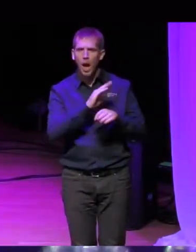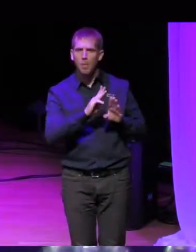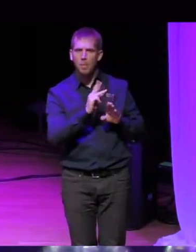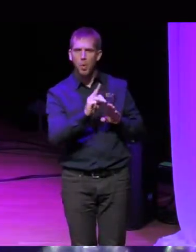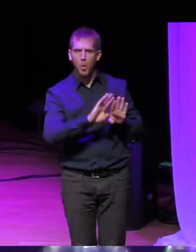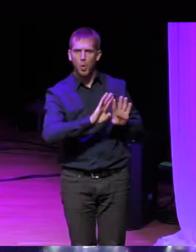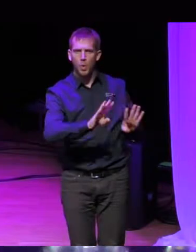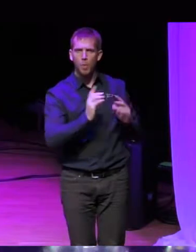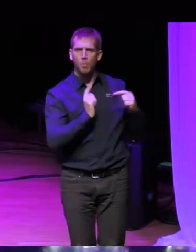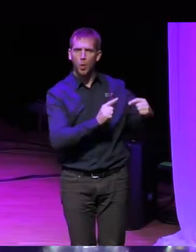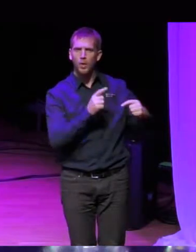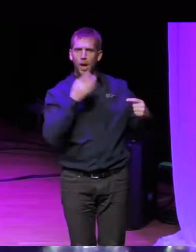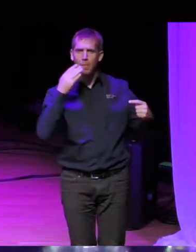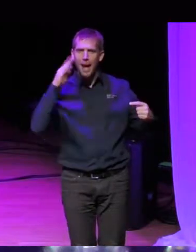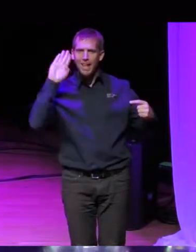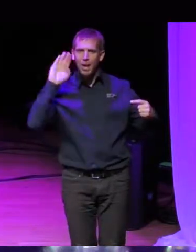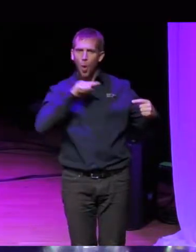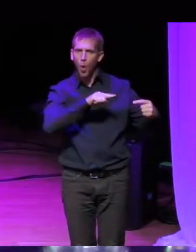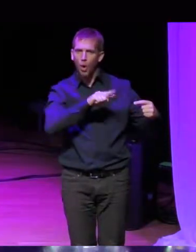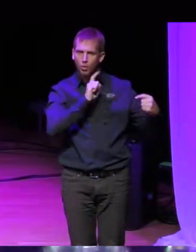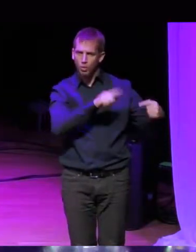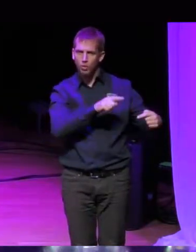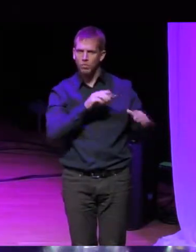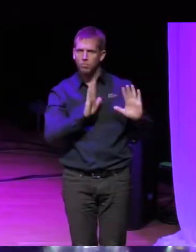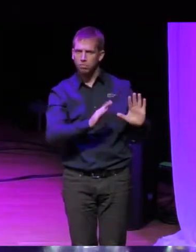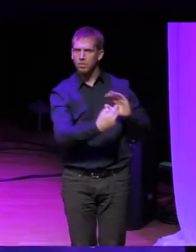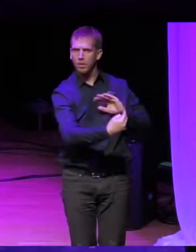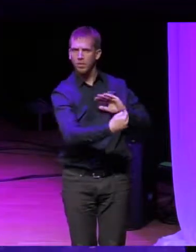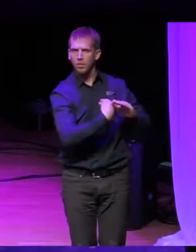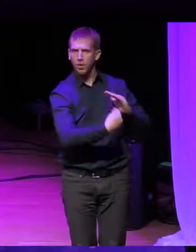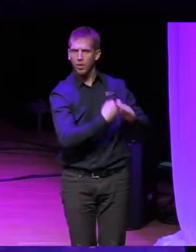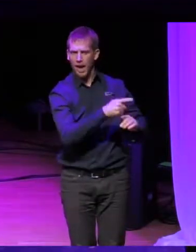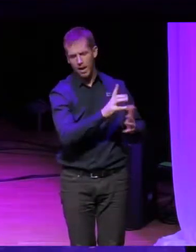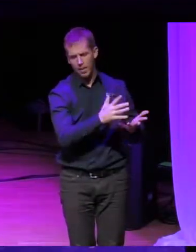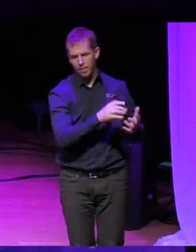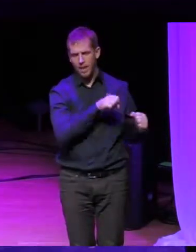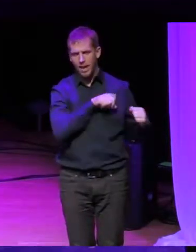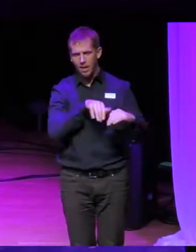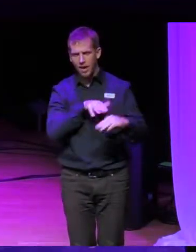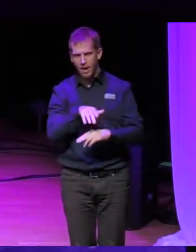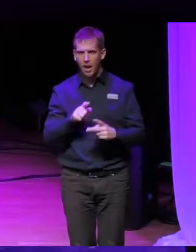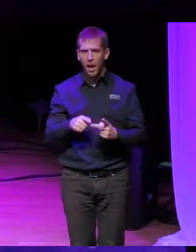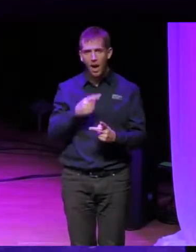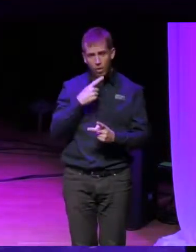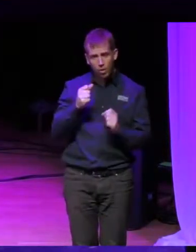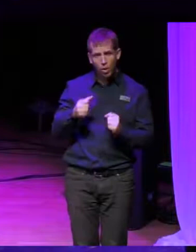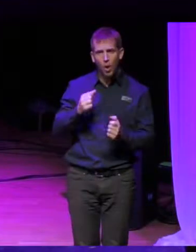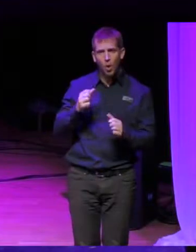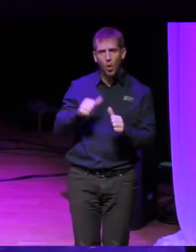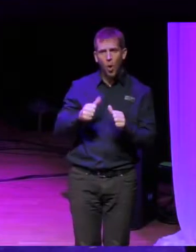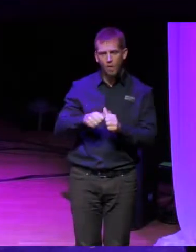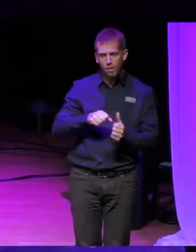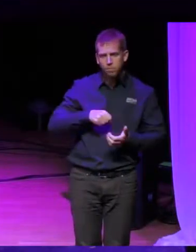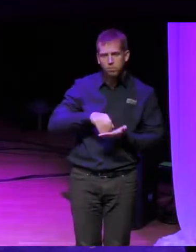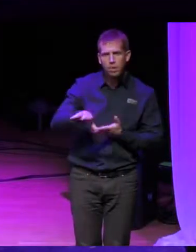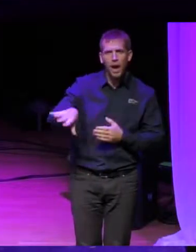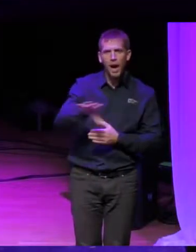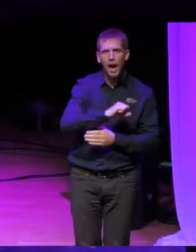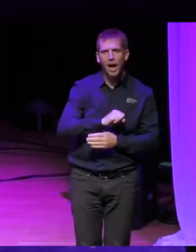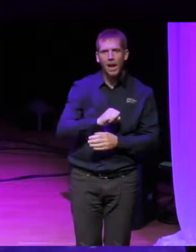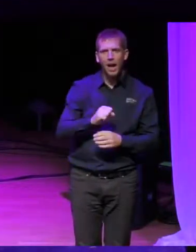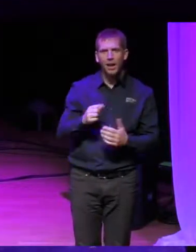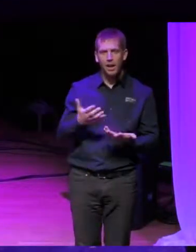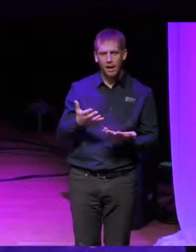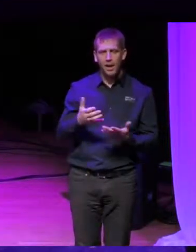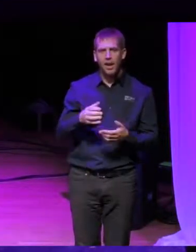stop immigrants from entering the US. He would forcibly remove 11 million undocumented immigrants, ban the entry of Muslims into